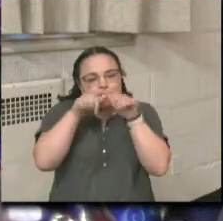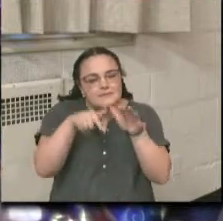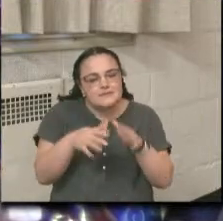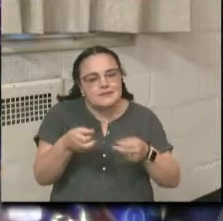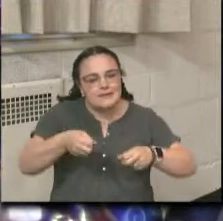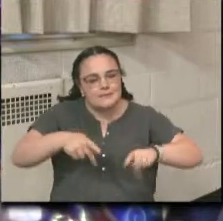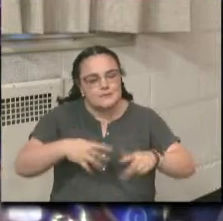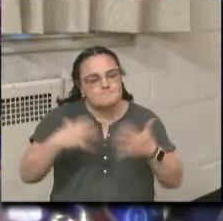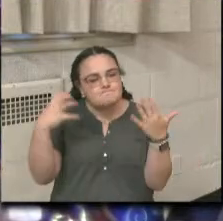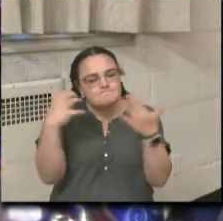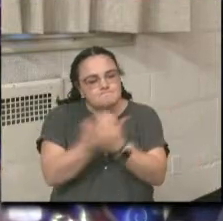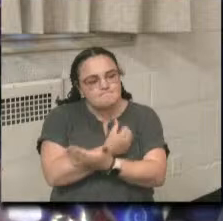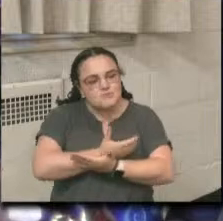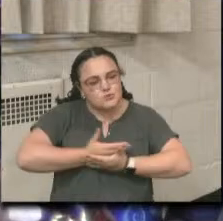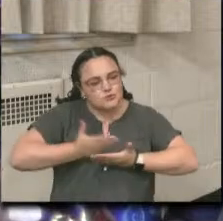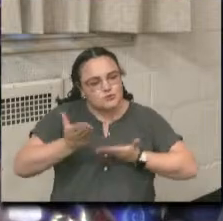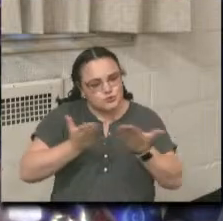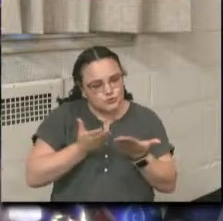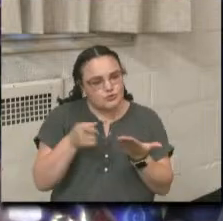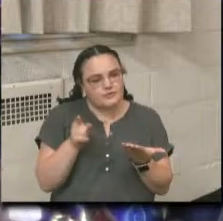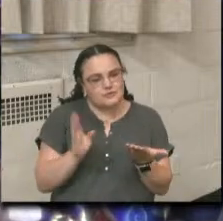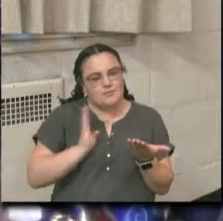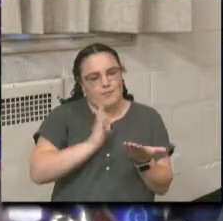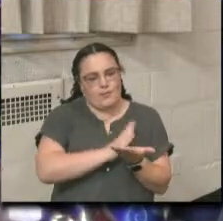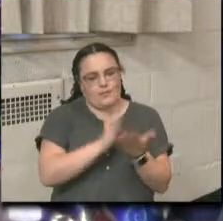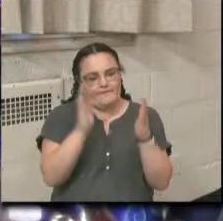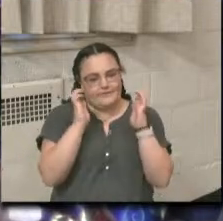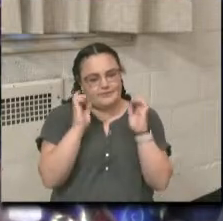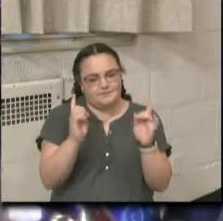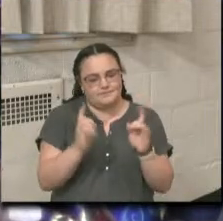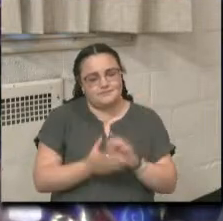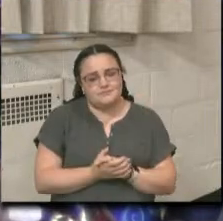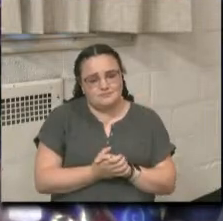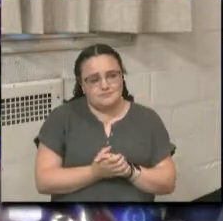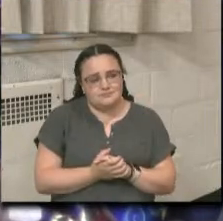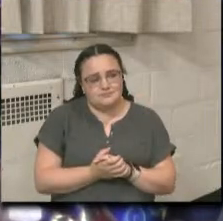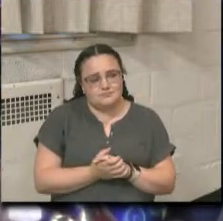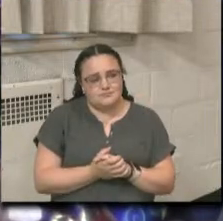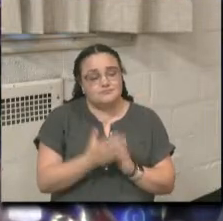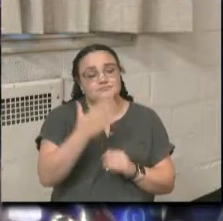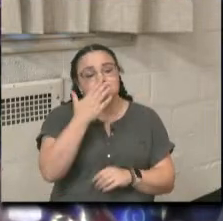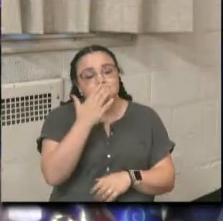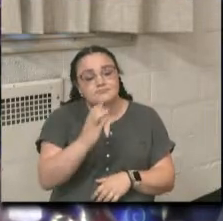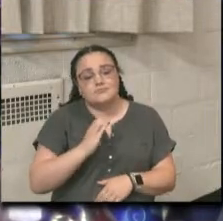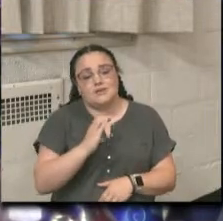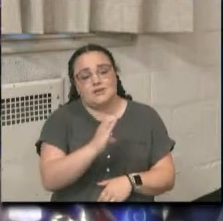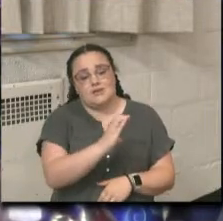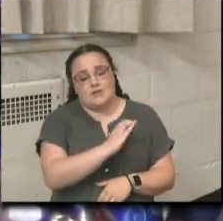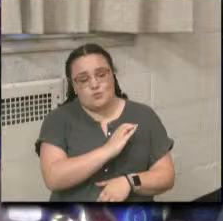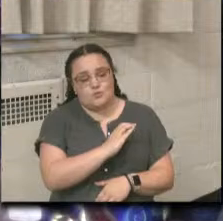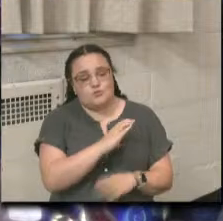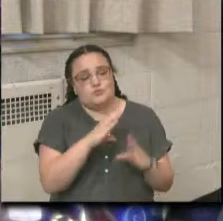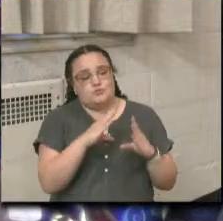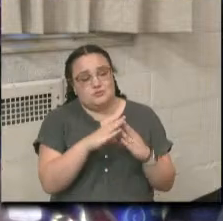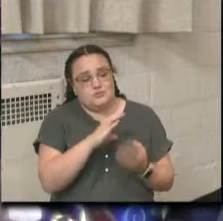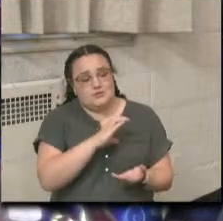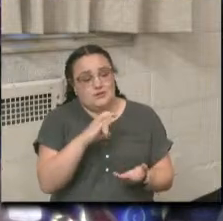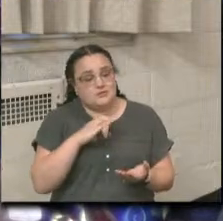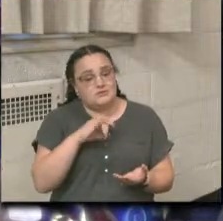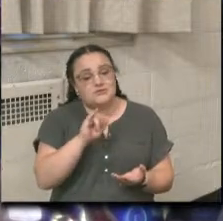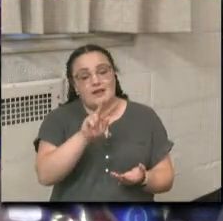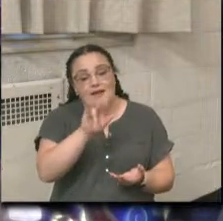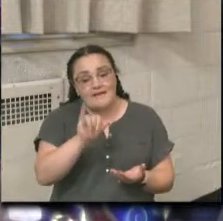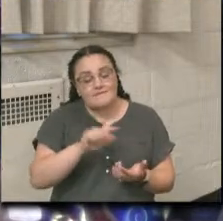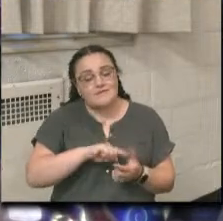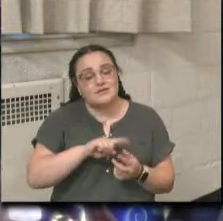serve on the PGCPS Board of Education. Thank you, County Council Chair Jolene Ivy and Vice